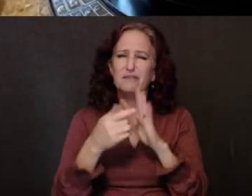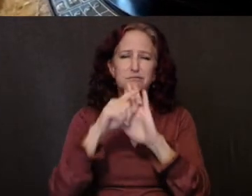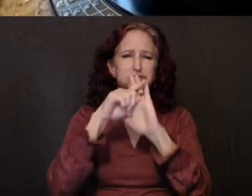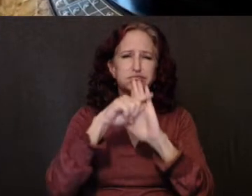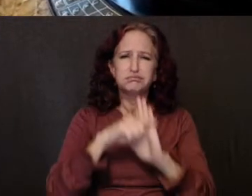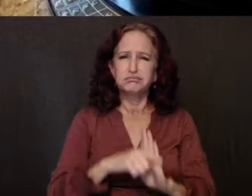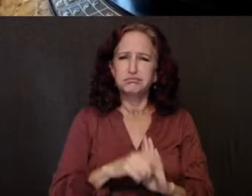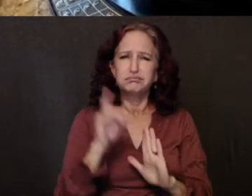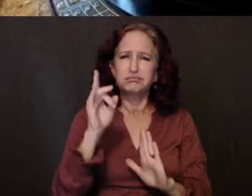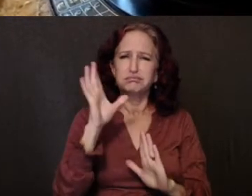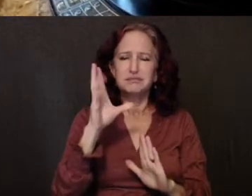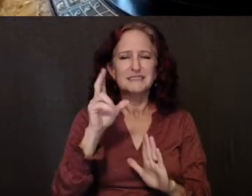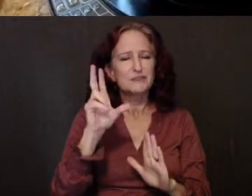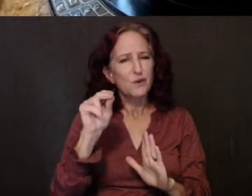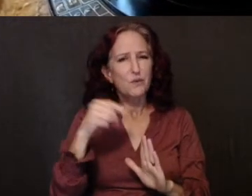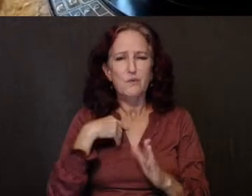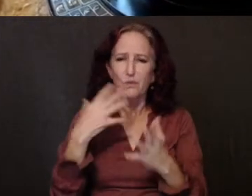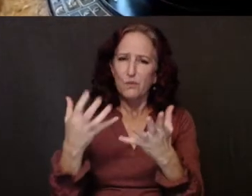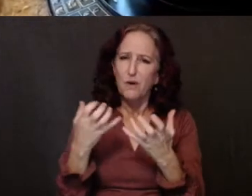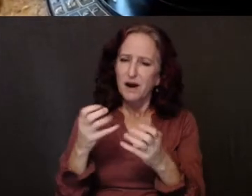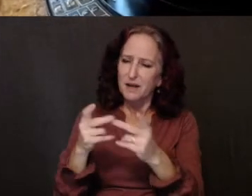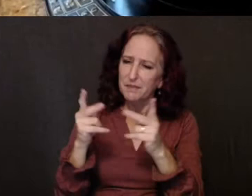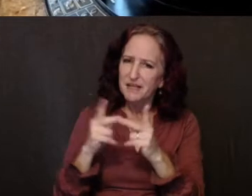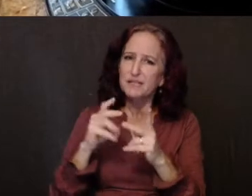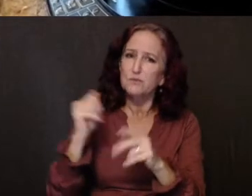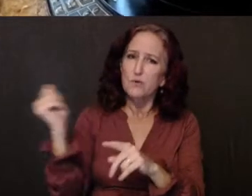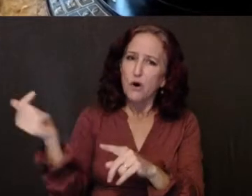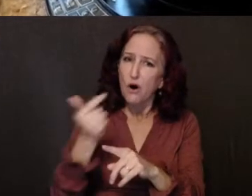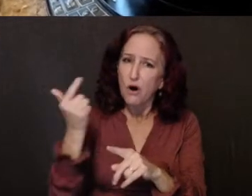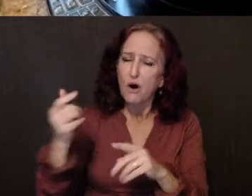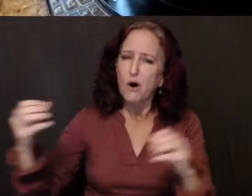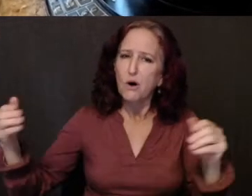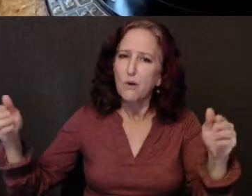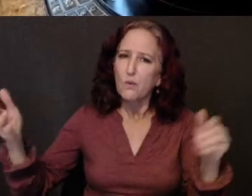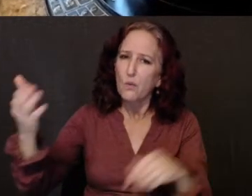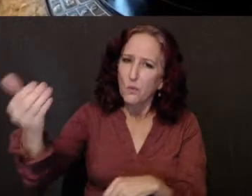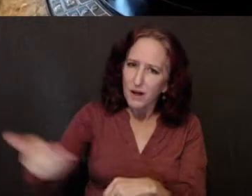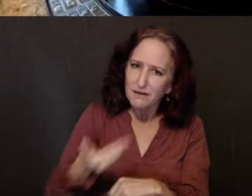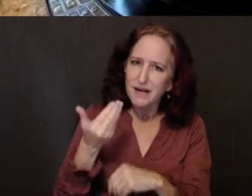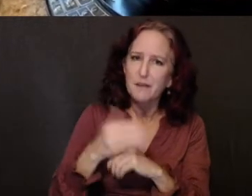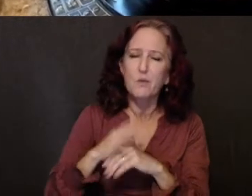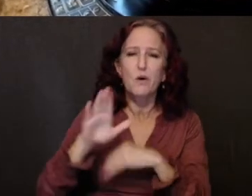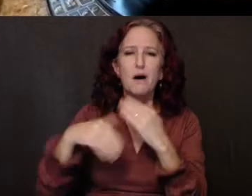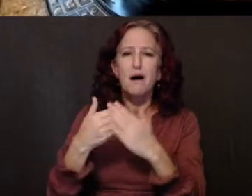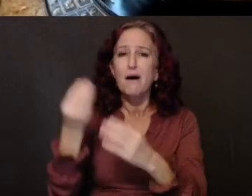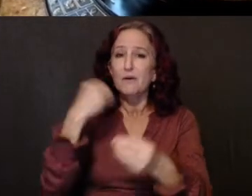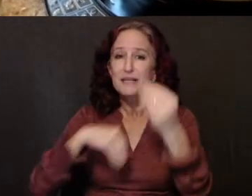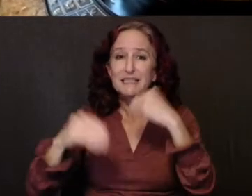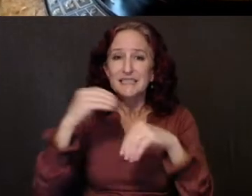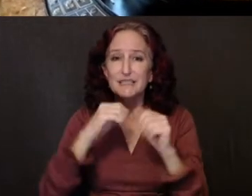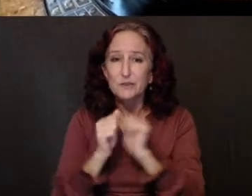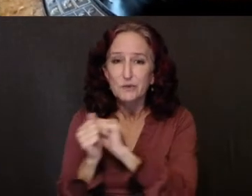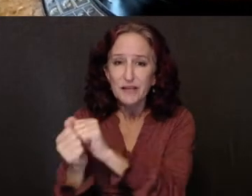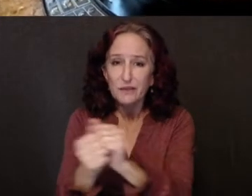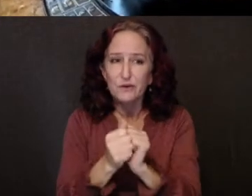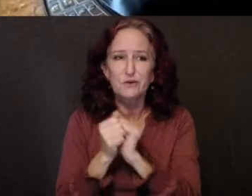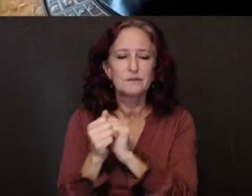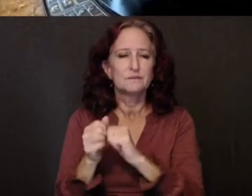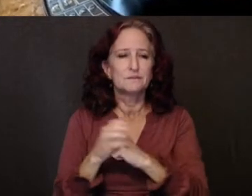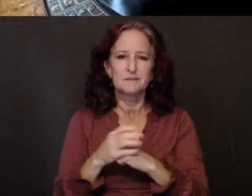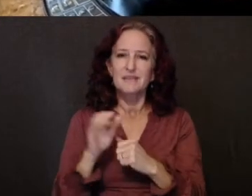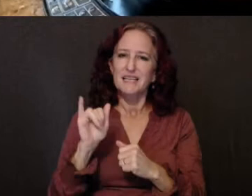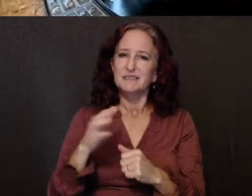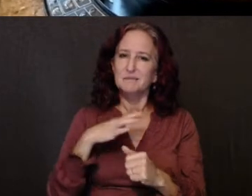anger and distrust and all this stuff, I thought, I want to make a place where